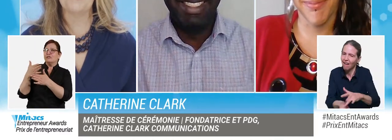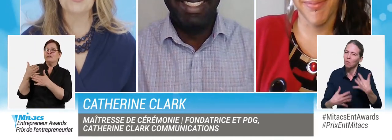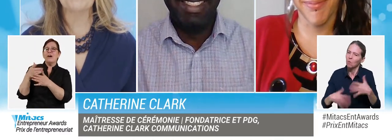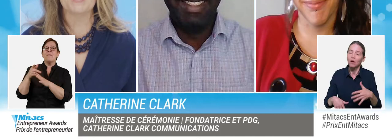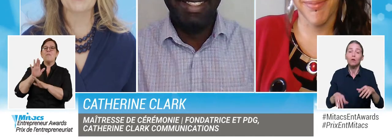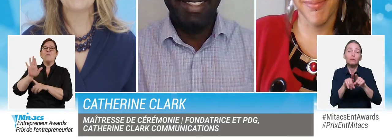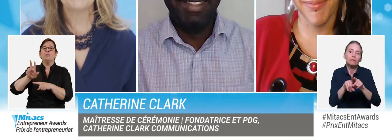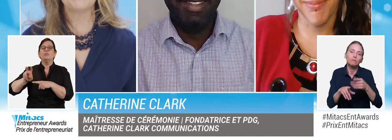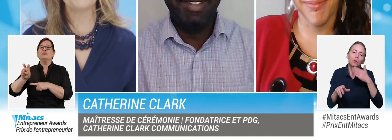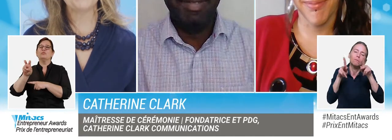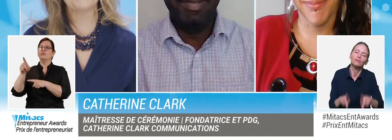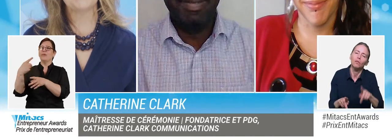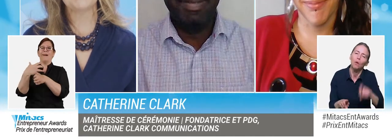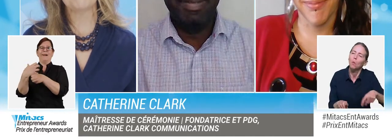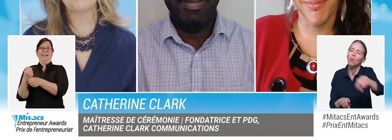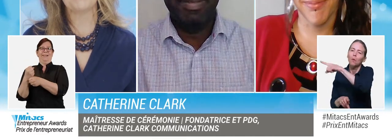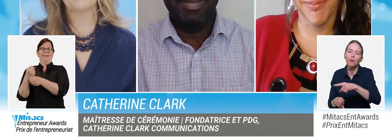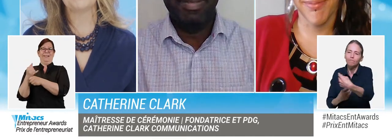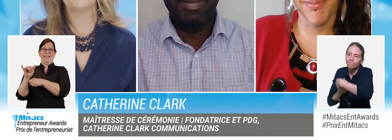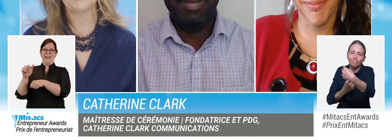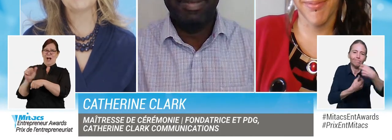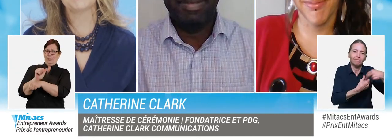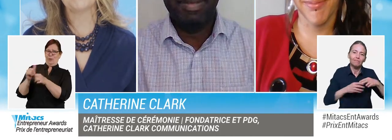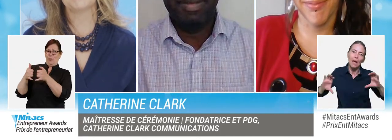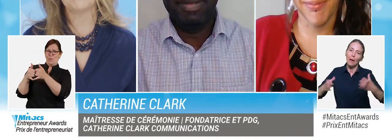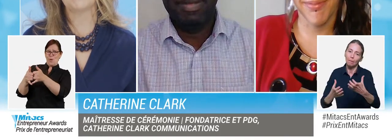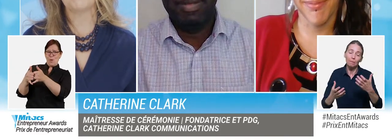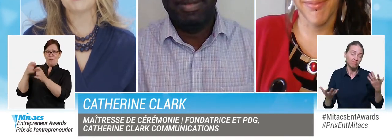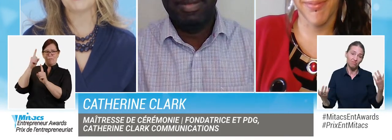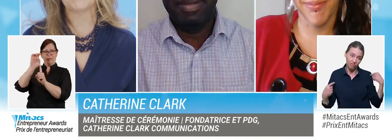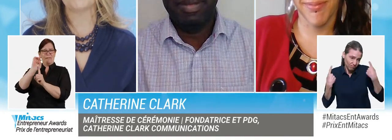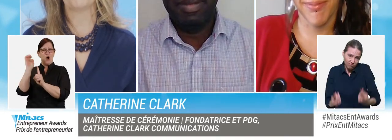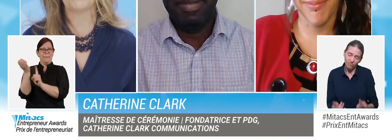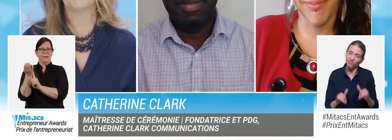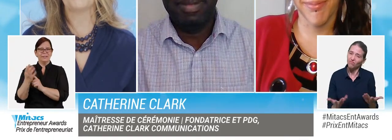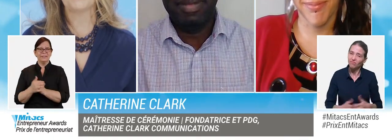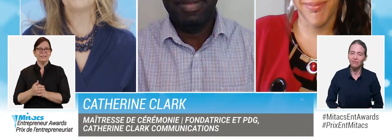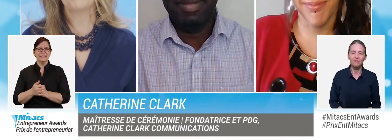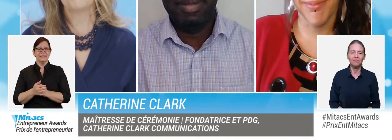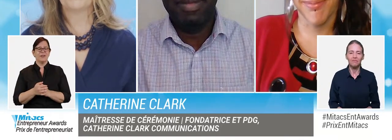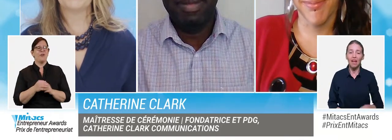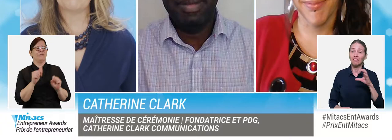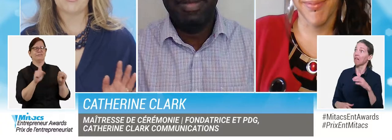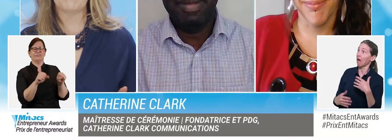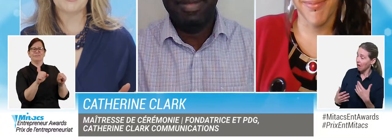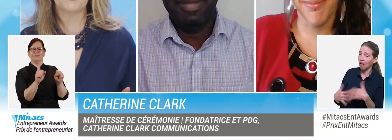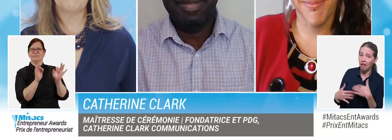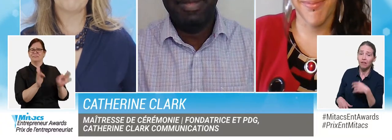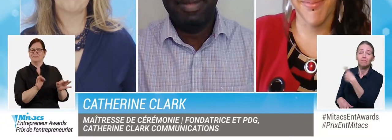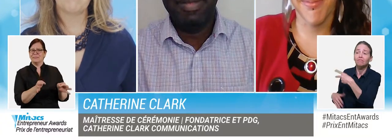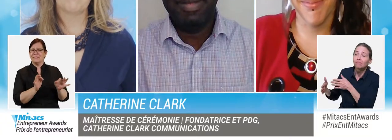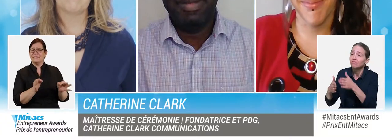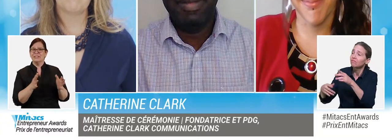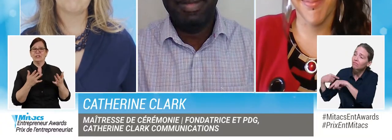Entrepreneur Award winner. Can you share with us a bit about your journey since receiving the Mitacs Entrepreneur Award for